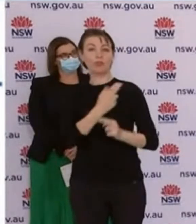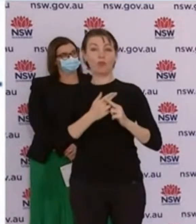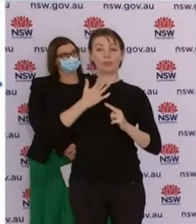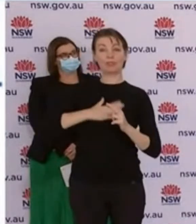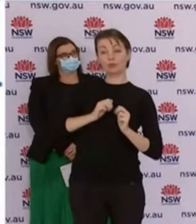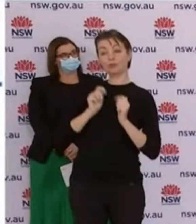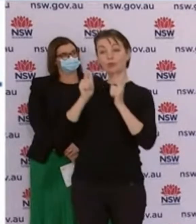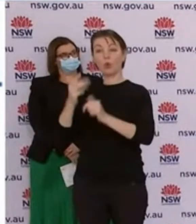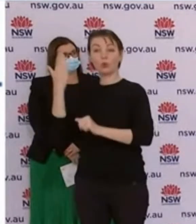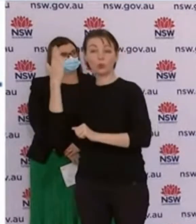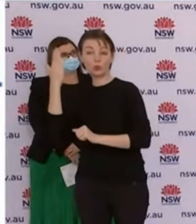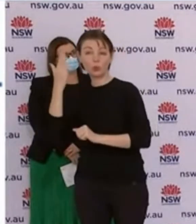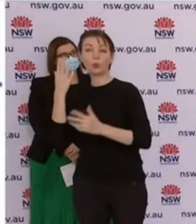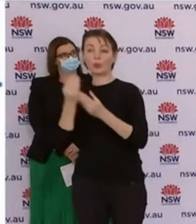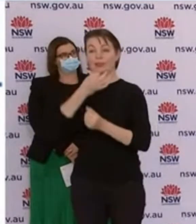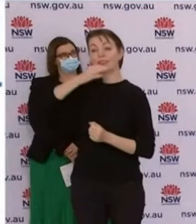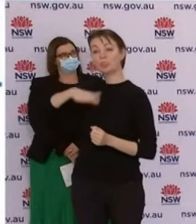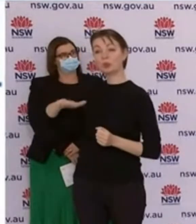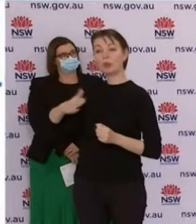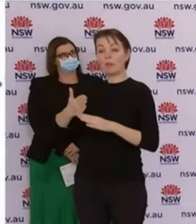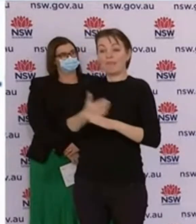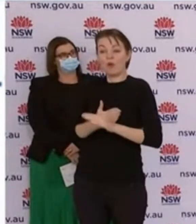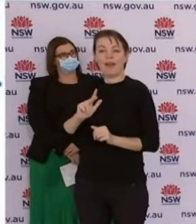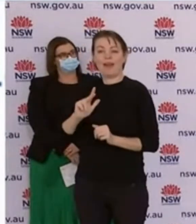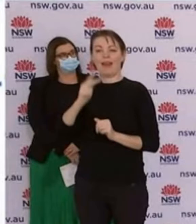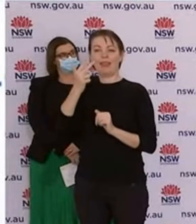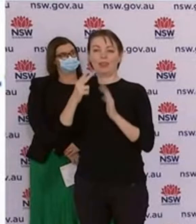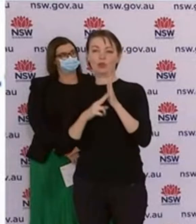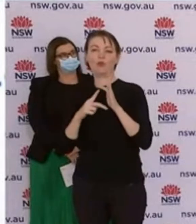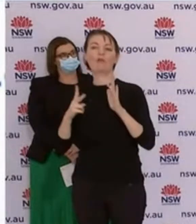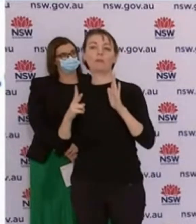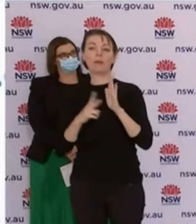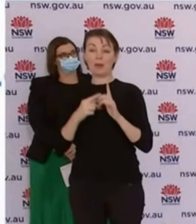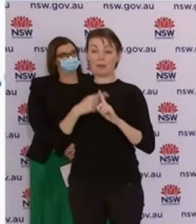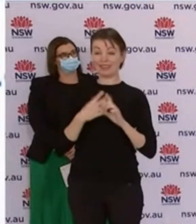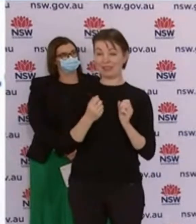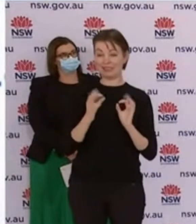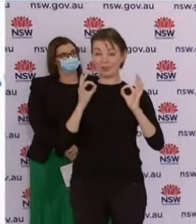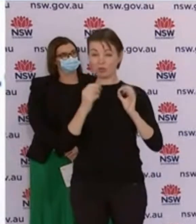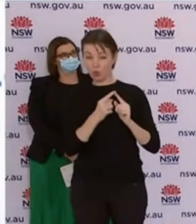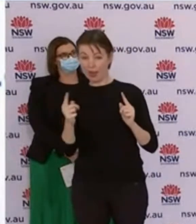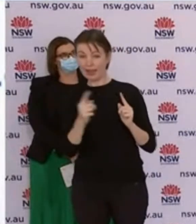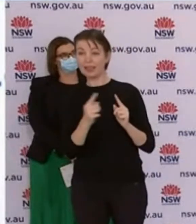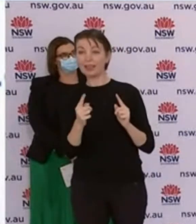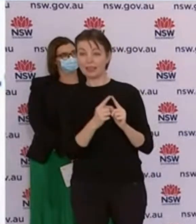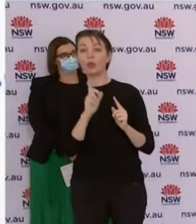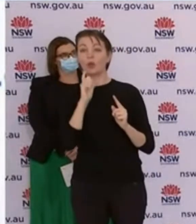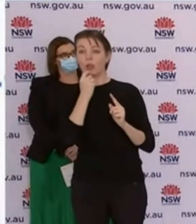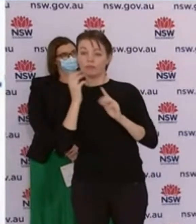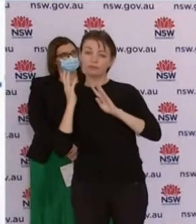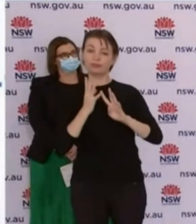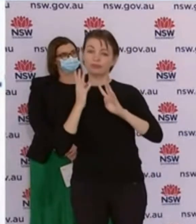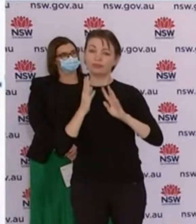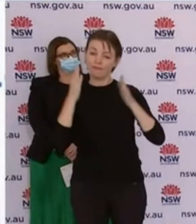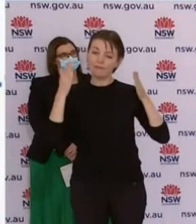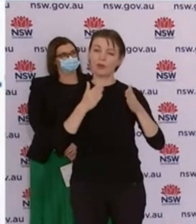campus with school children are vaccinated at least before the 8th of November. But we're so pleased that there seems to be a high rate of vaccination amongst teachers